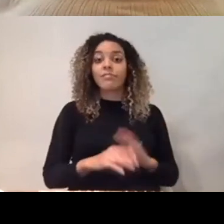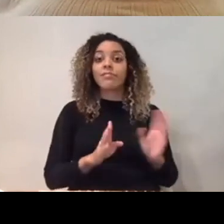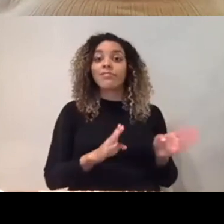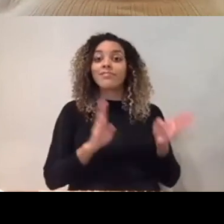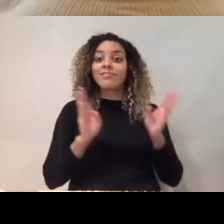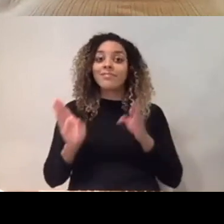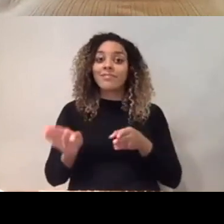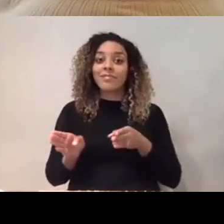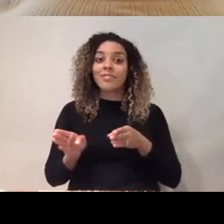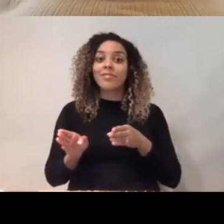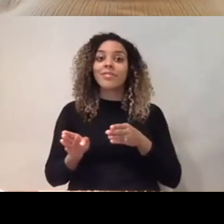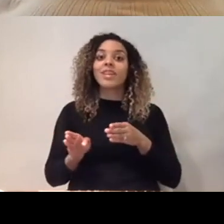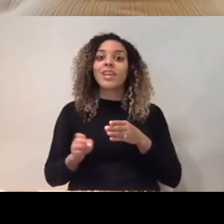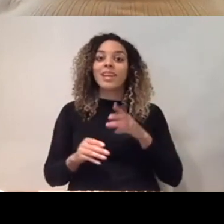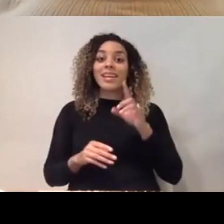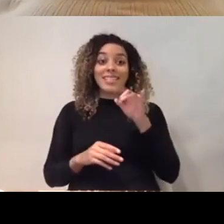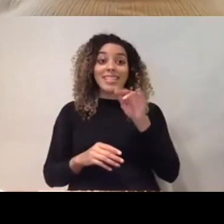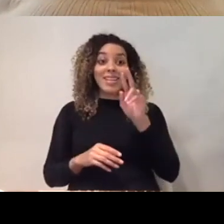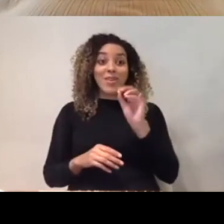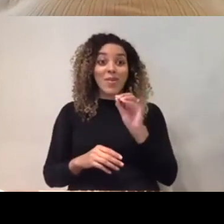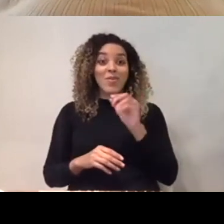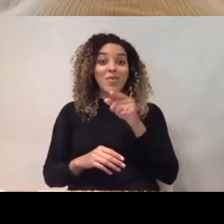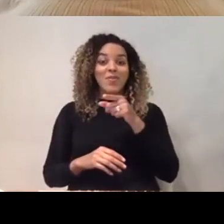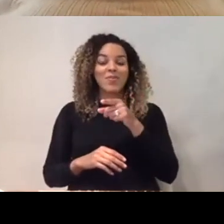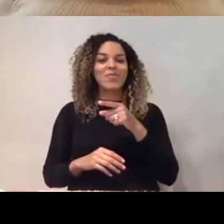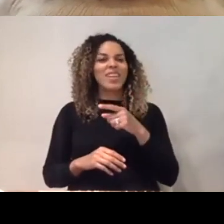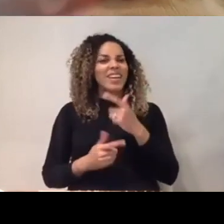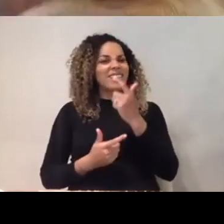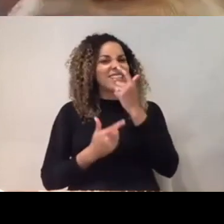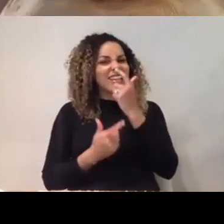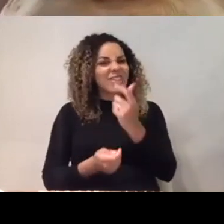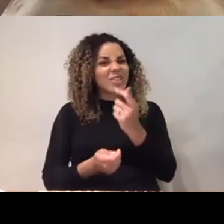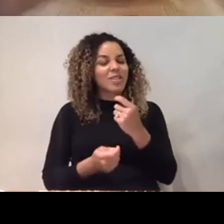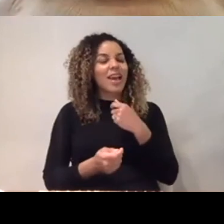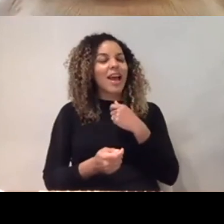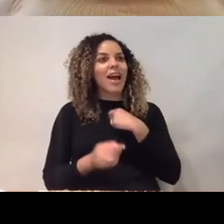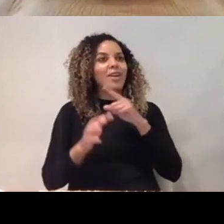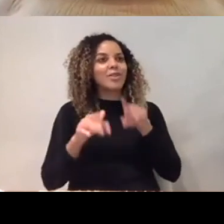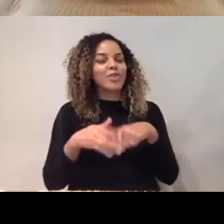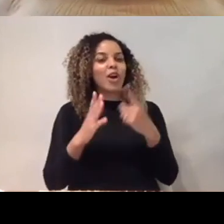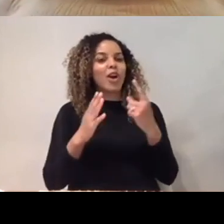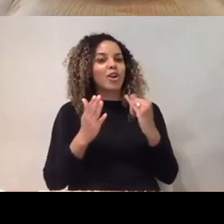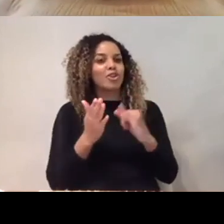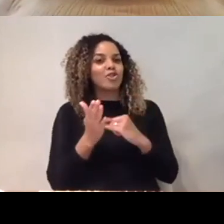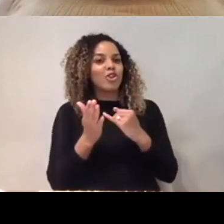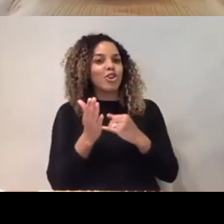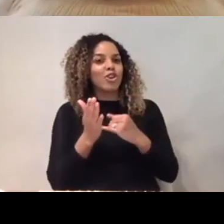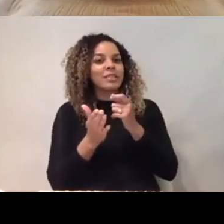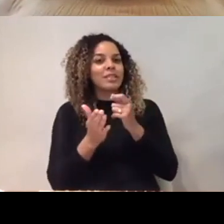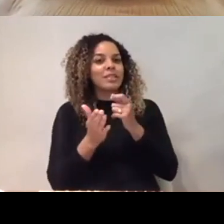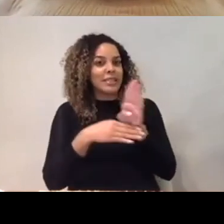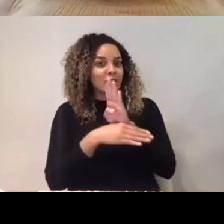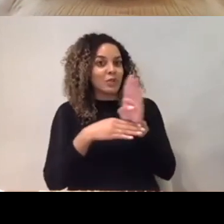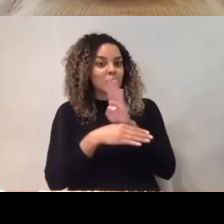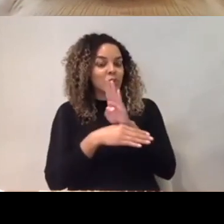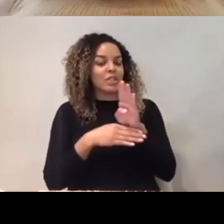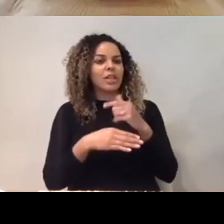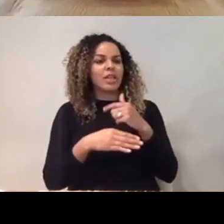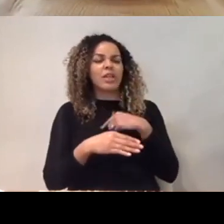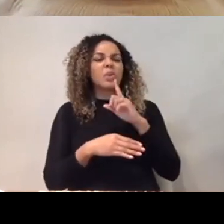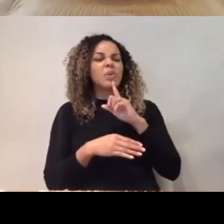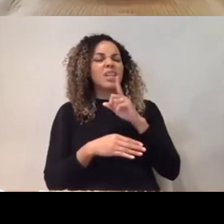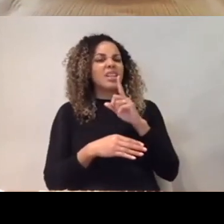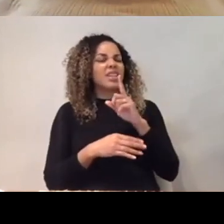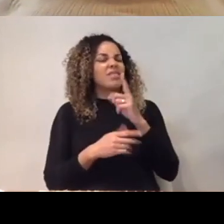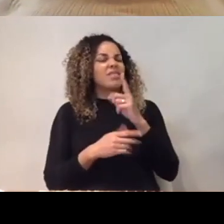Just, you know, it is interesting in how I came into the journalism industry at a really weird time when print